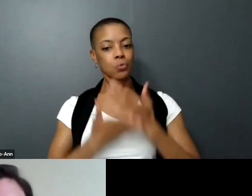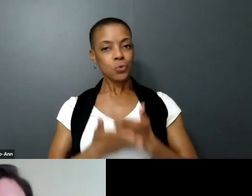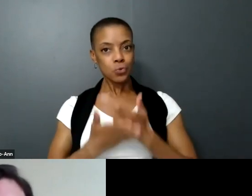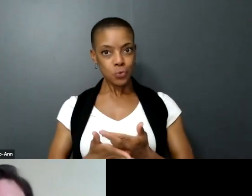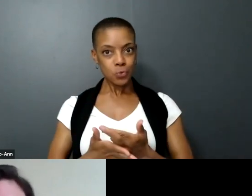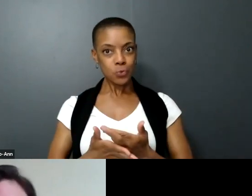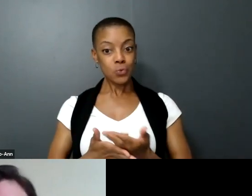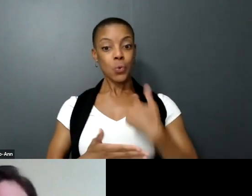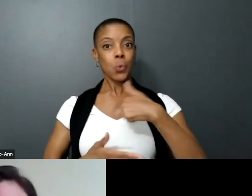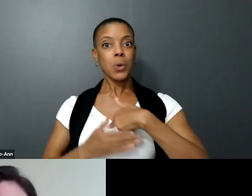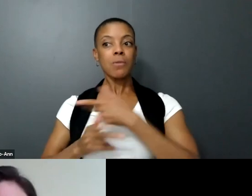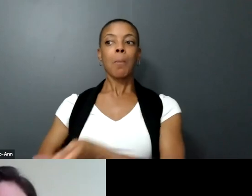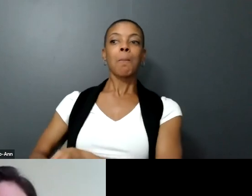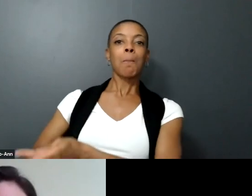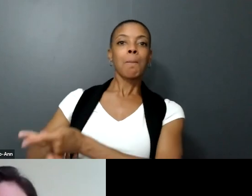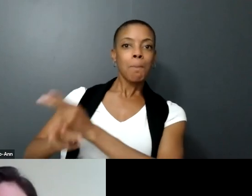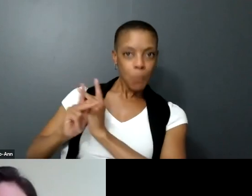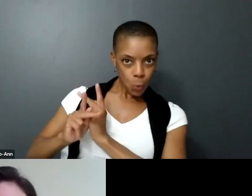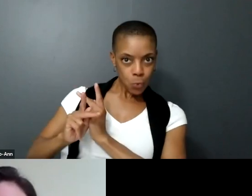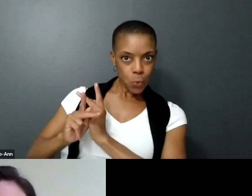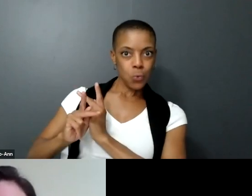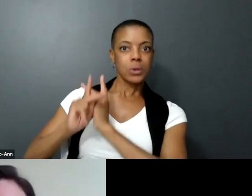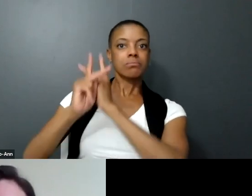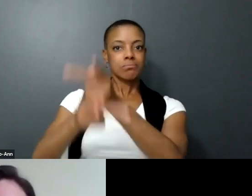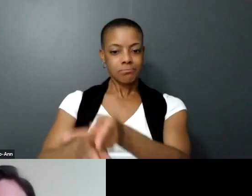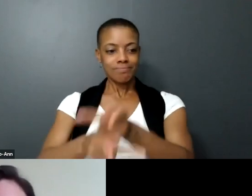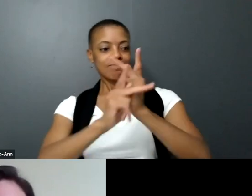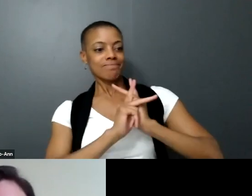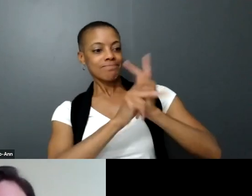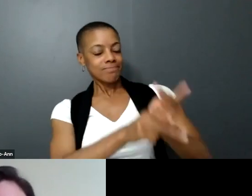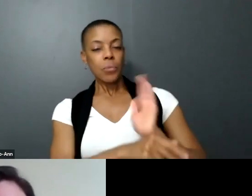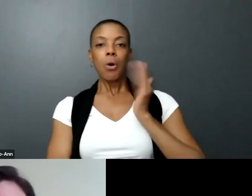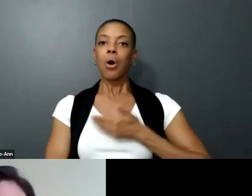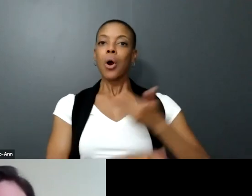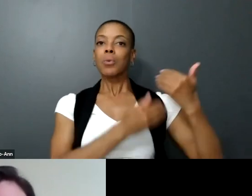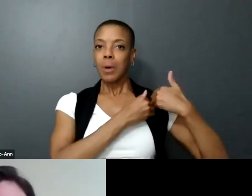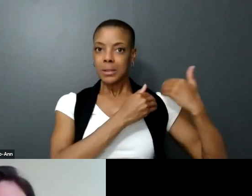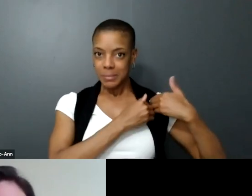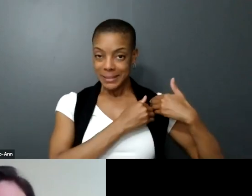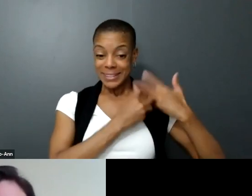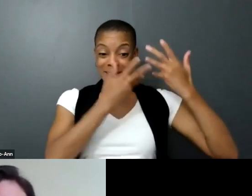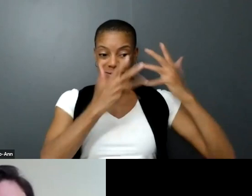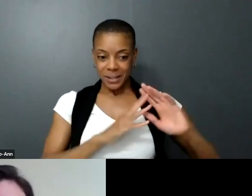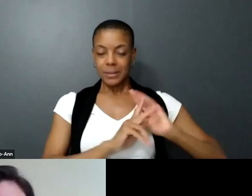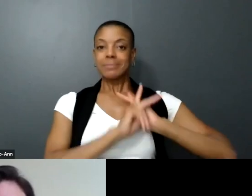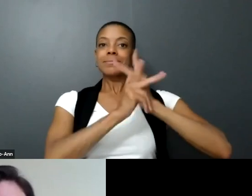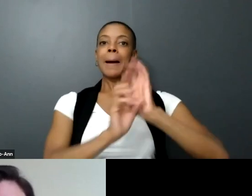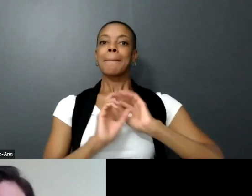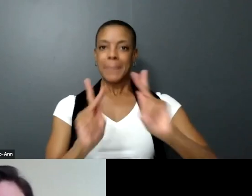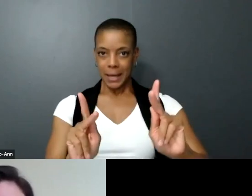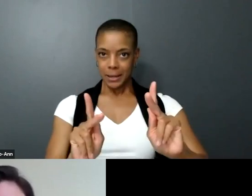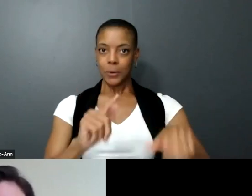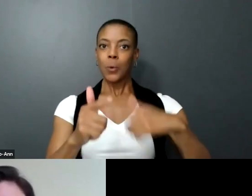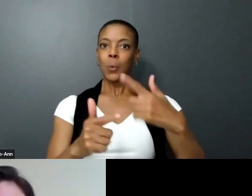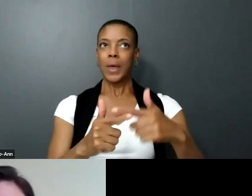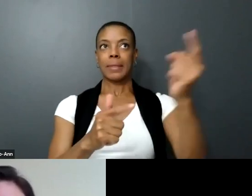we have borrowed these lands and resources from them, and we have an obligation to return the lands and resources to them when they